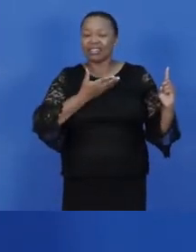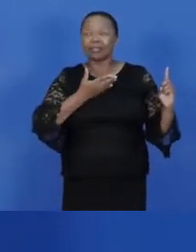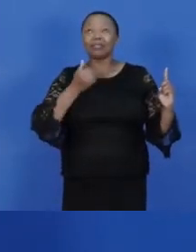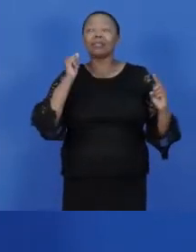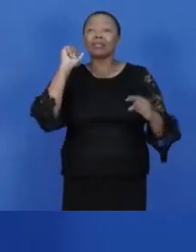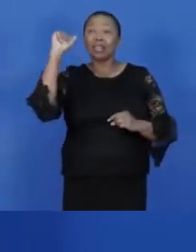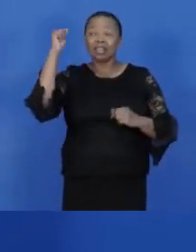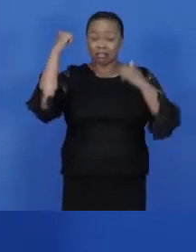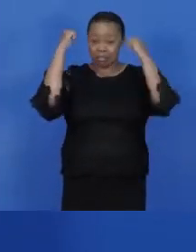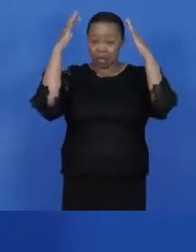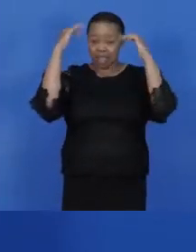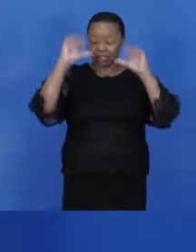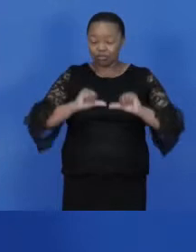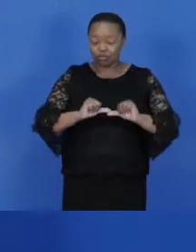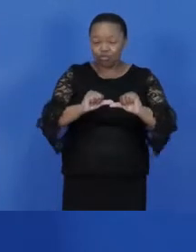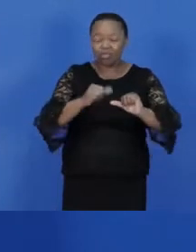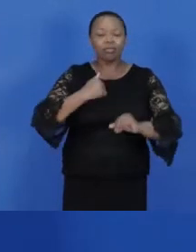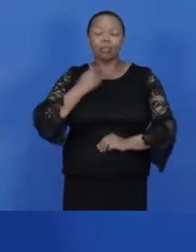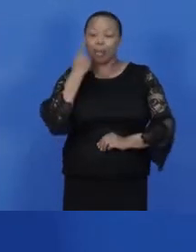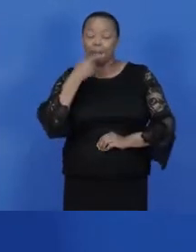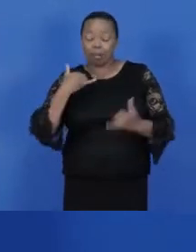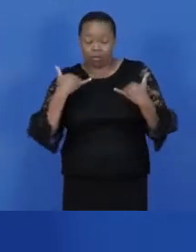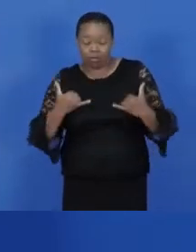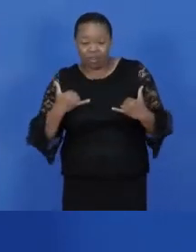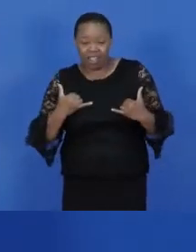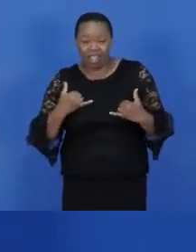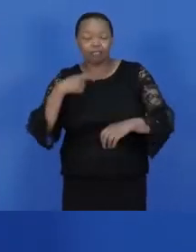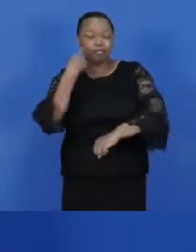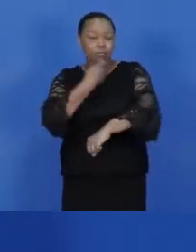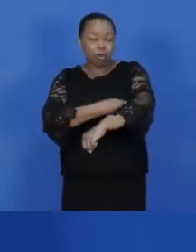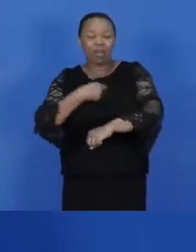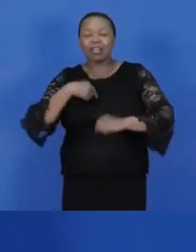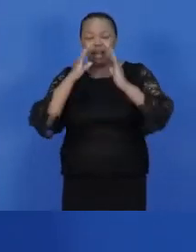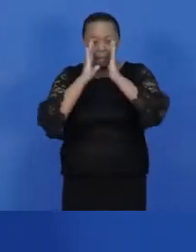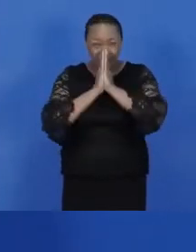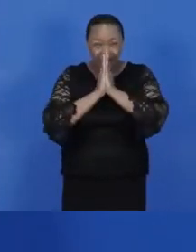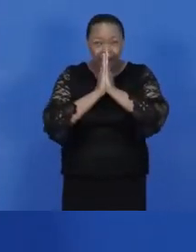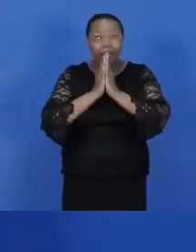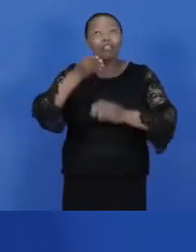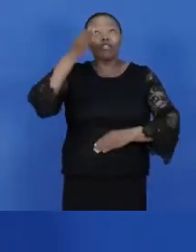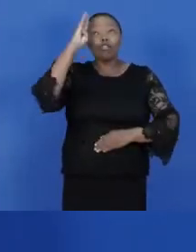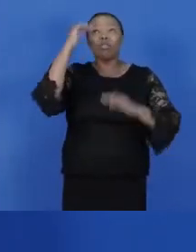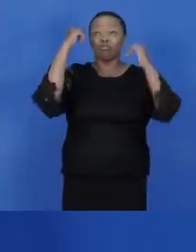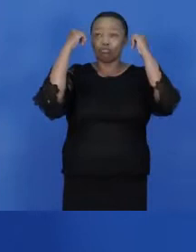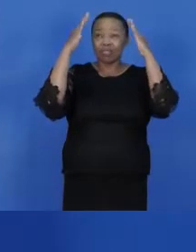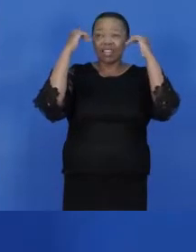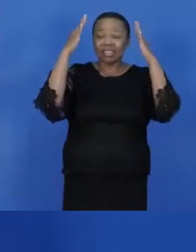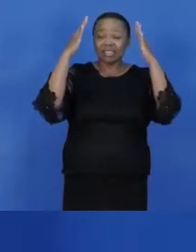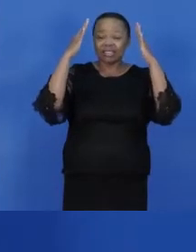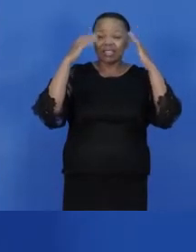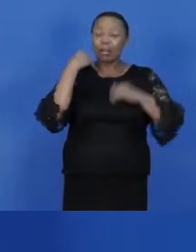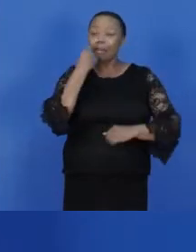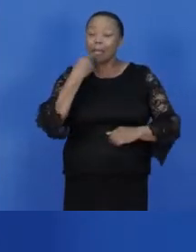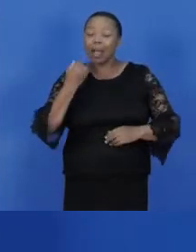shall continually be in my mouth. Today and this morning, I pray that let his praises be